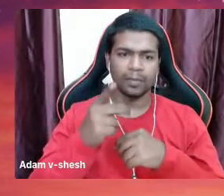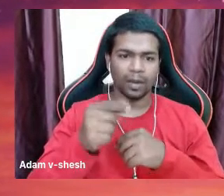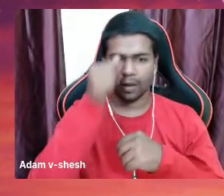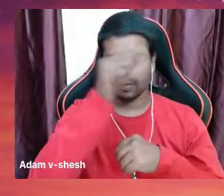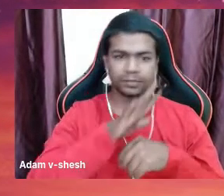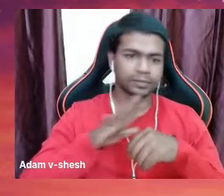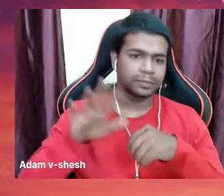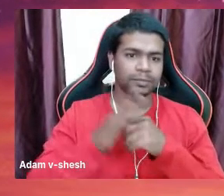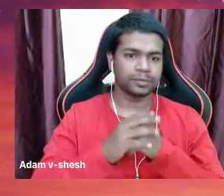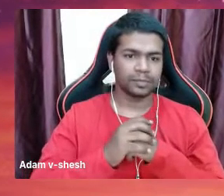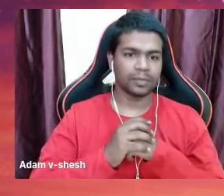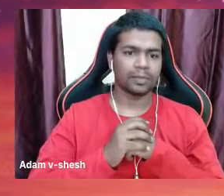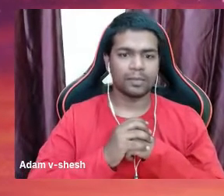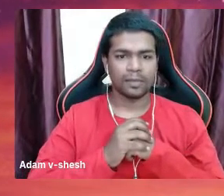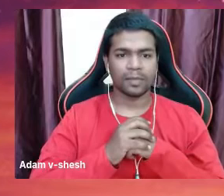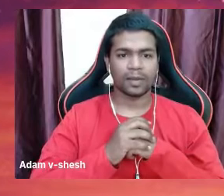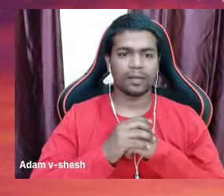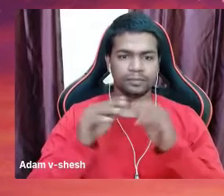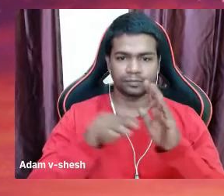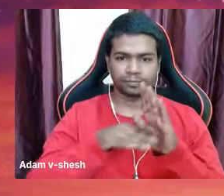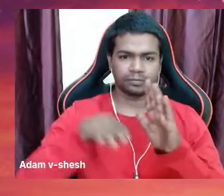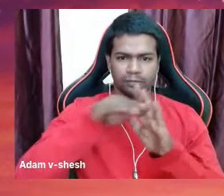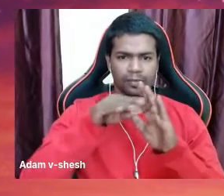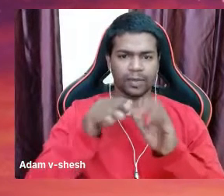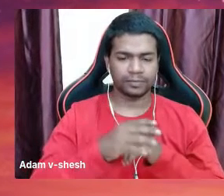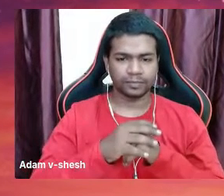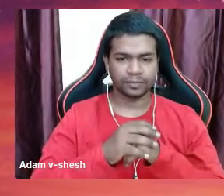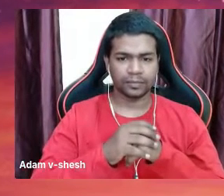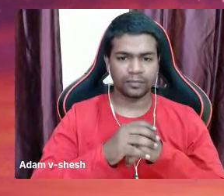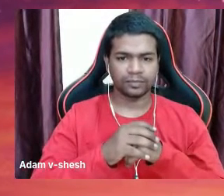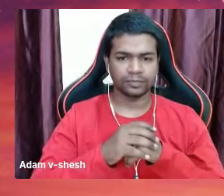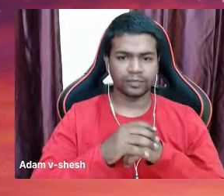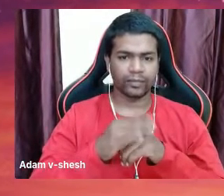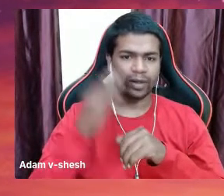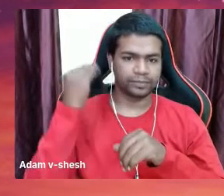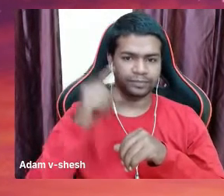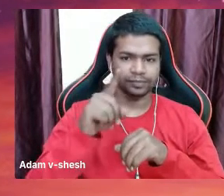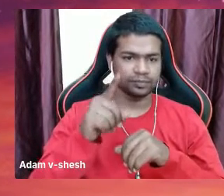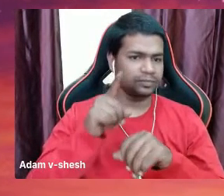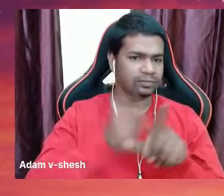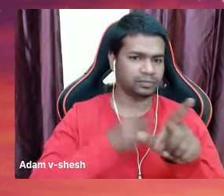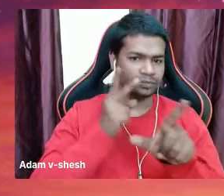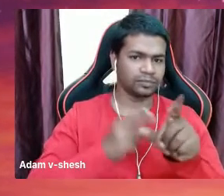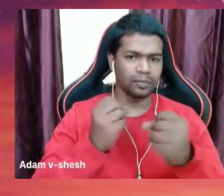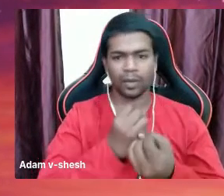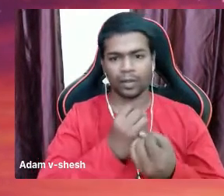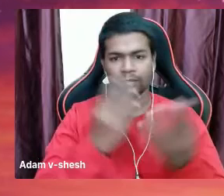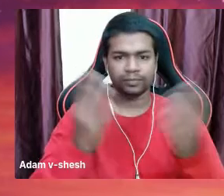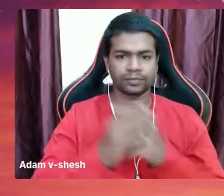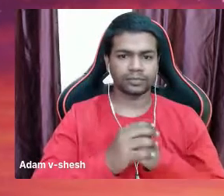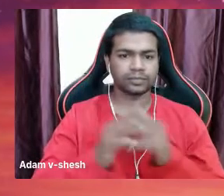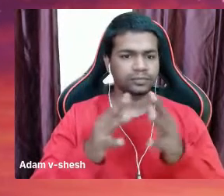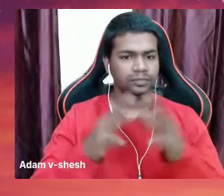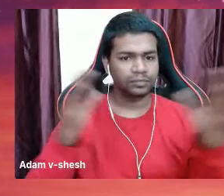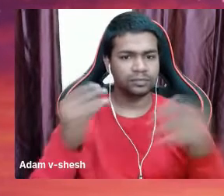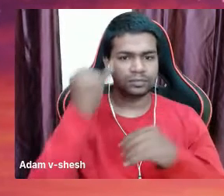ecosystem has taken a step jump up. Of course, over the last decade and a half, we've seen many large